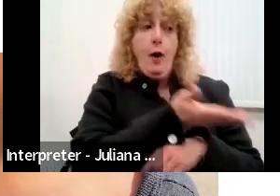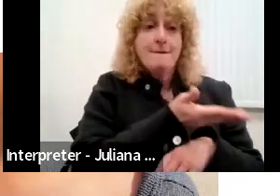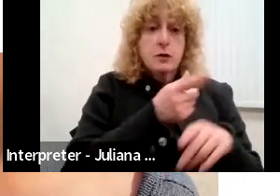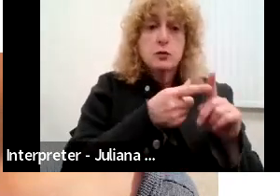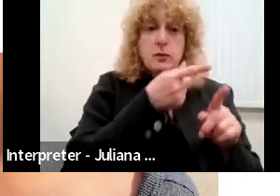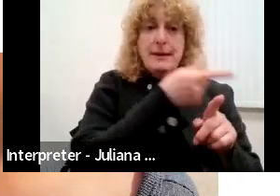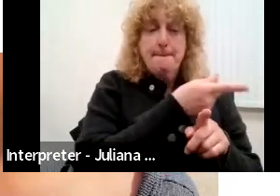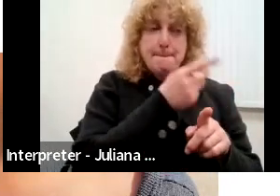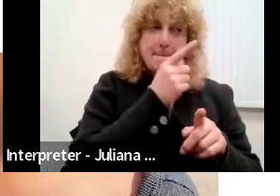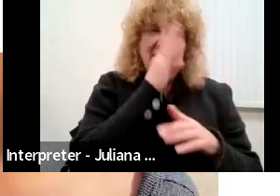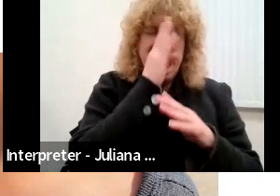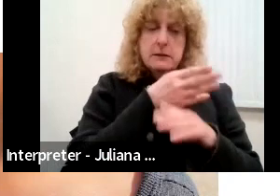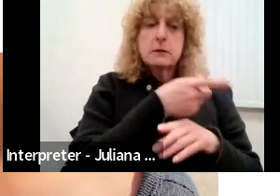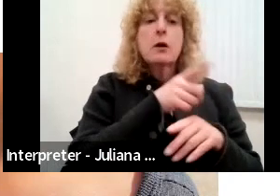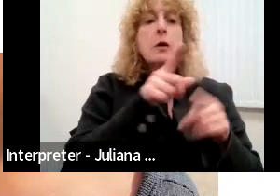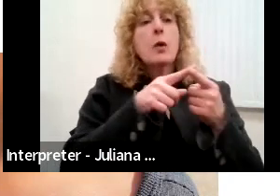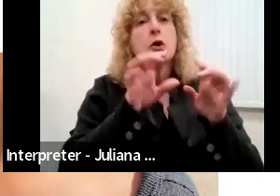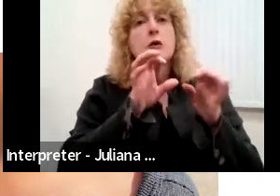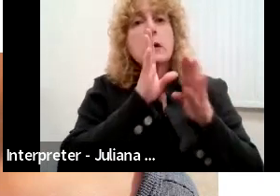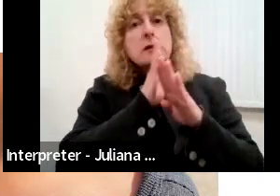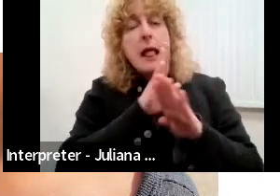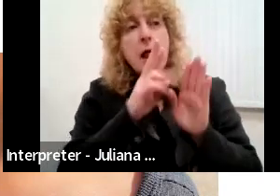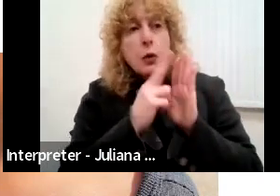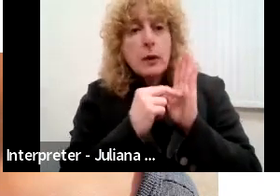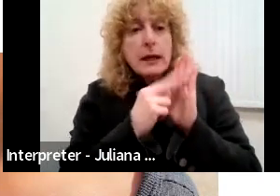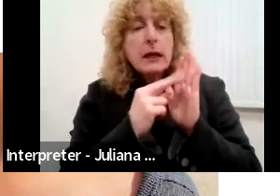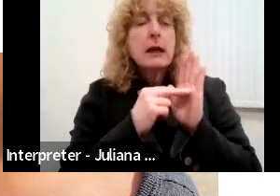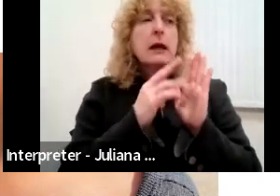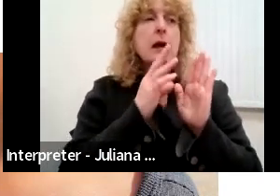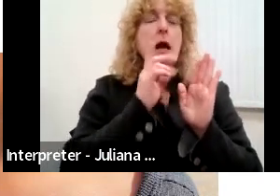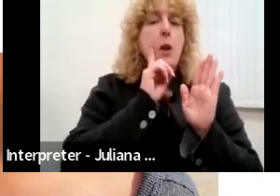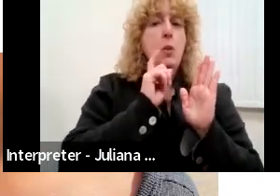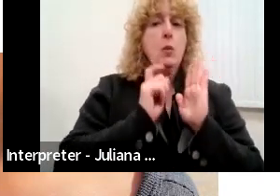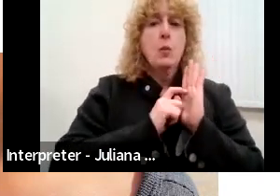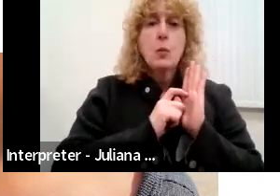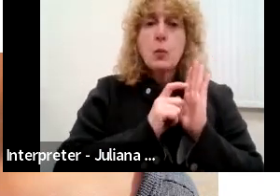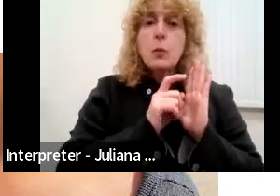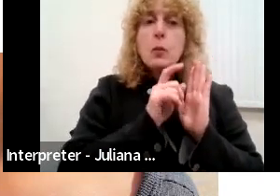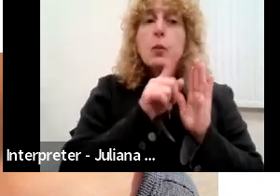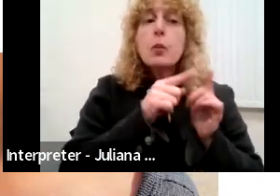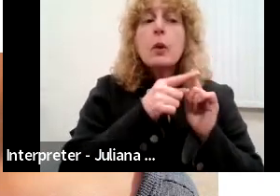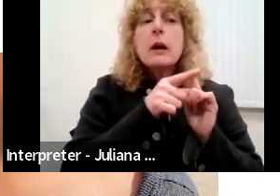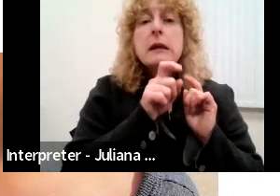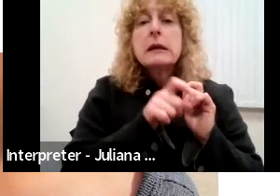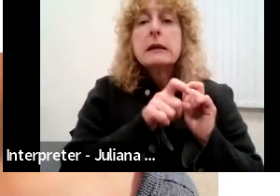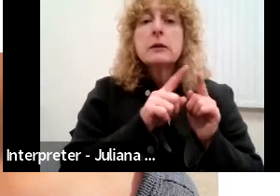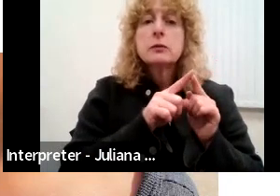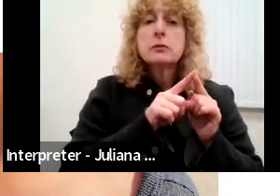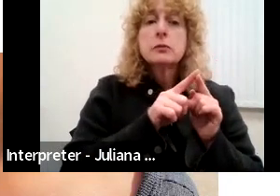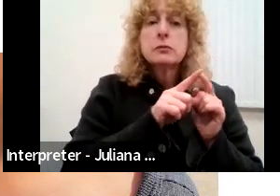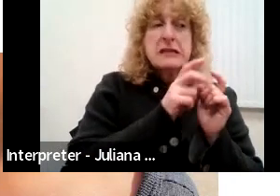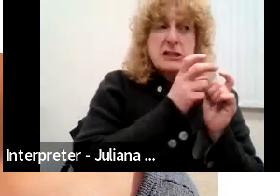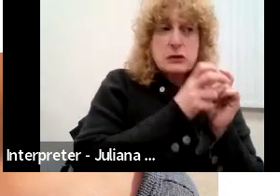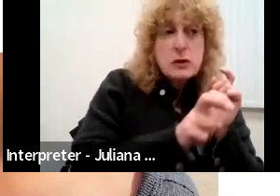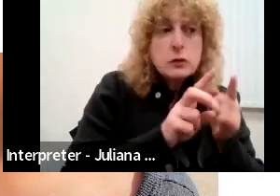doing like silent reading and like noticing those different like when he needed to transition into